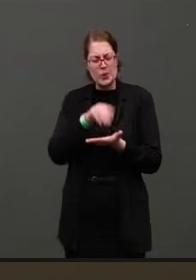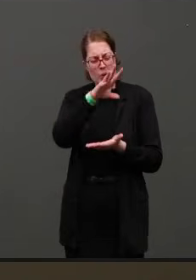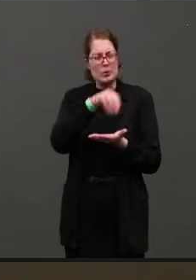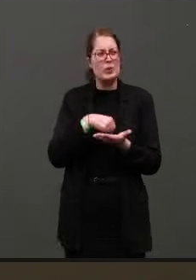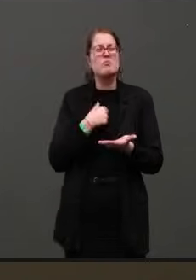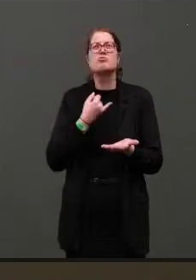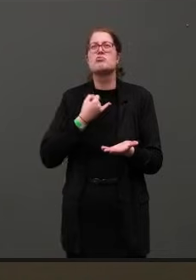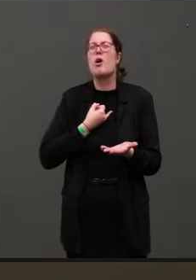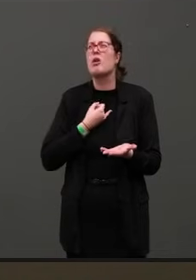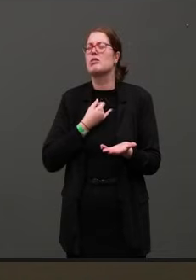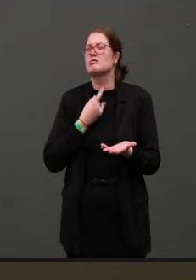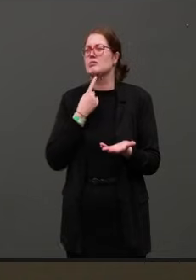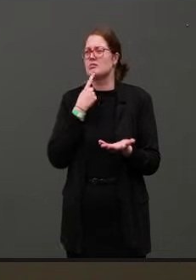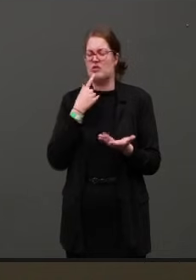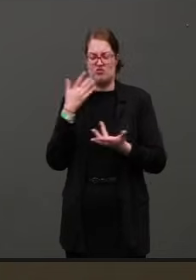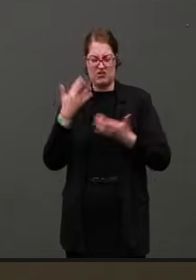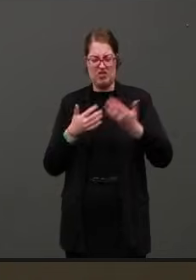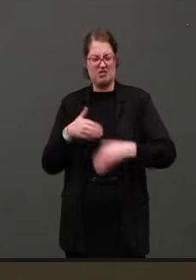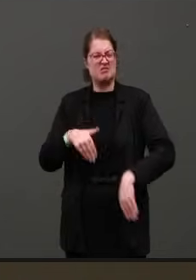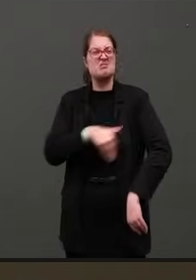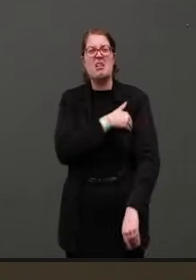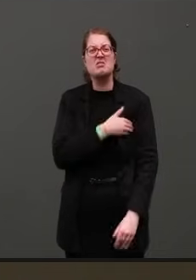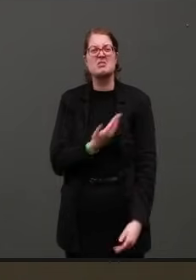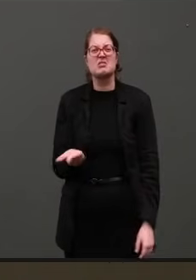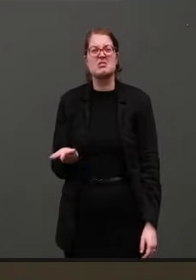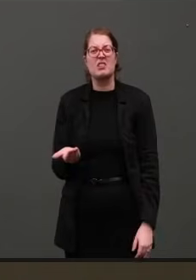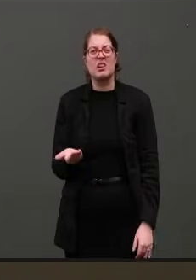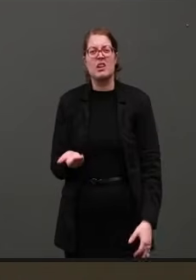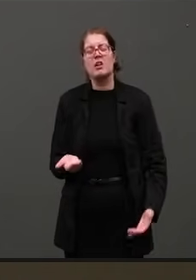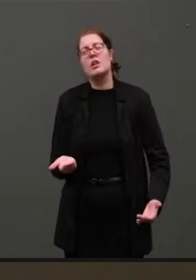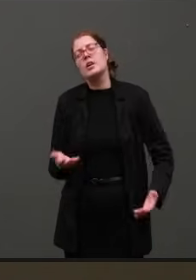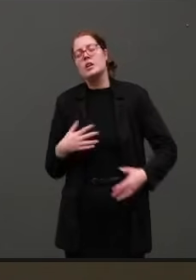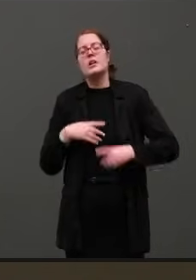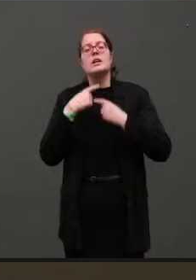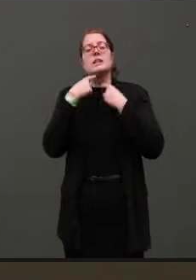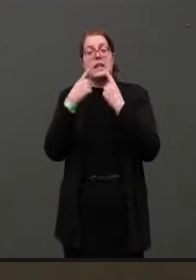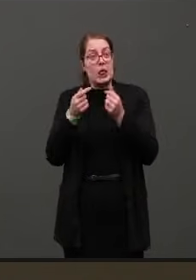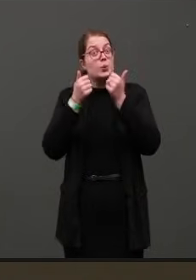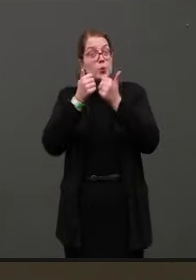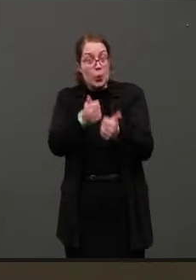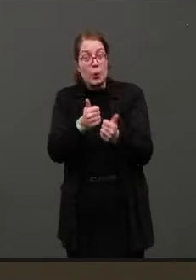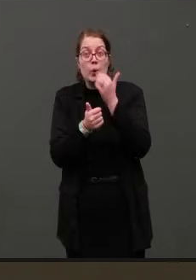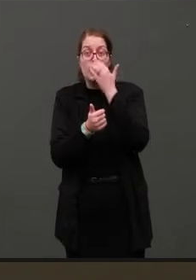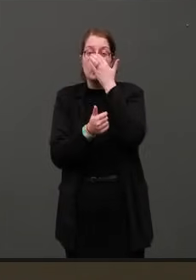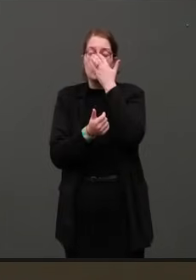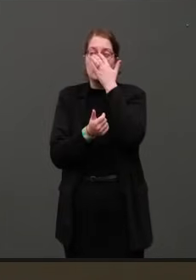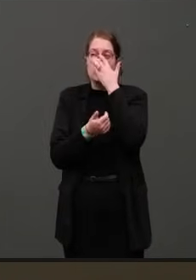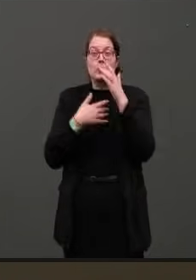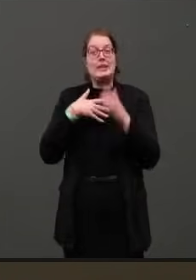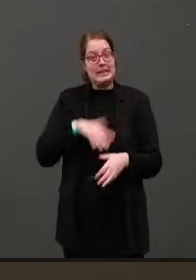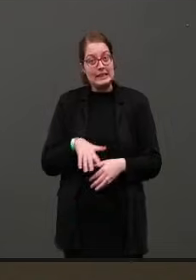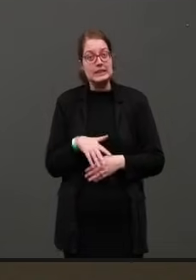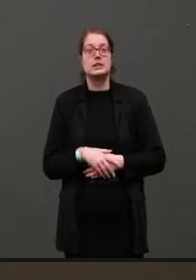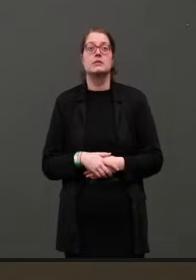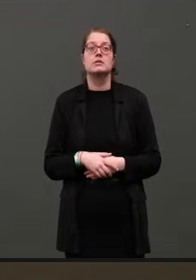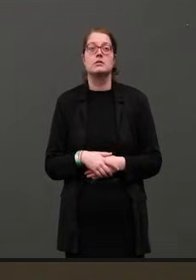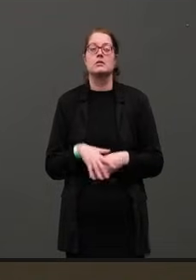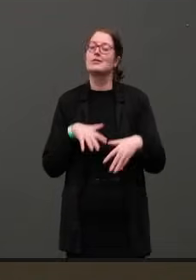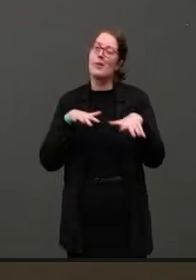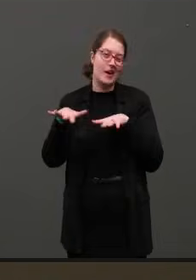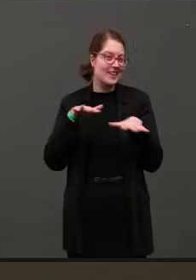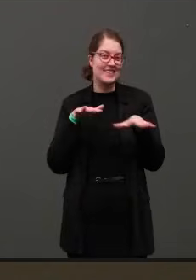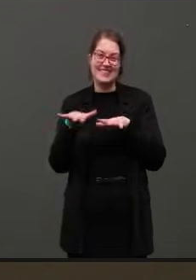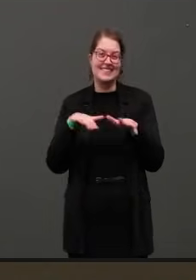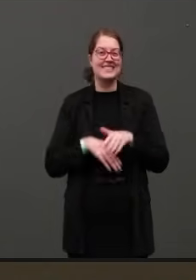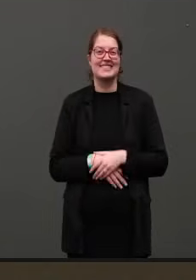result just sucks, or whatever. I'm here to tell you that that is good, it is necessary, and don't panic. There's your second